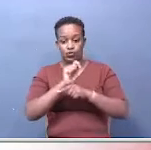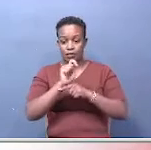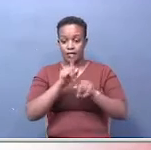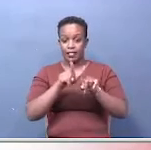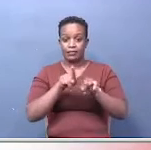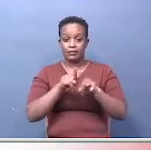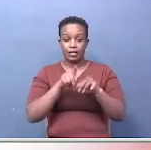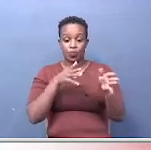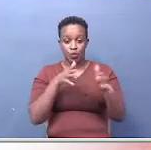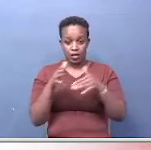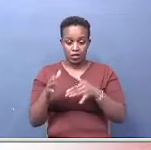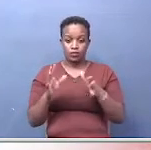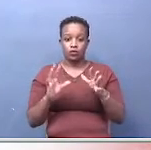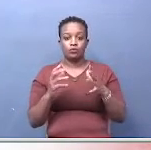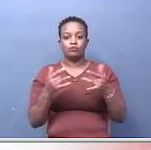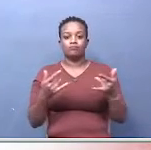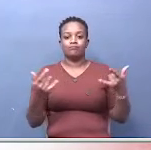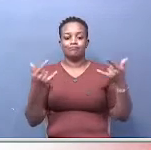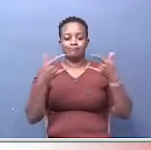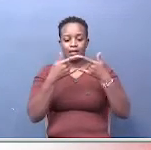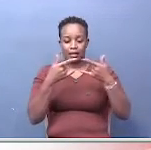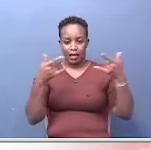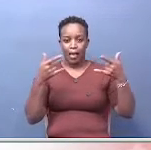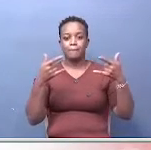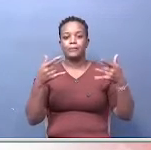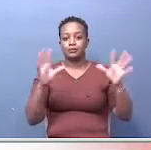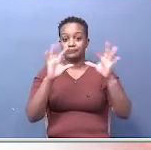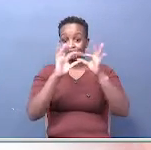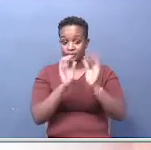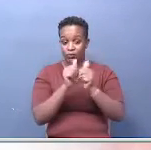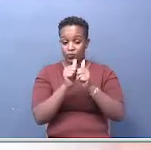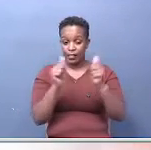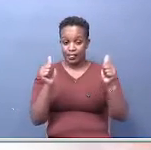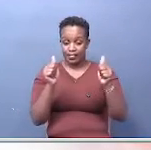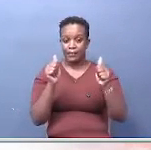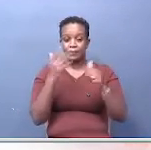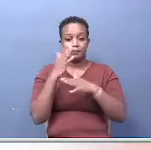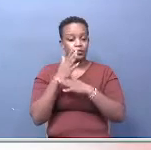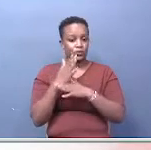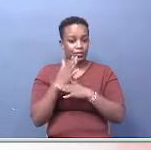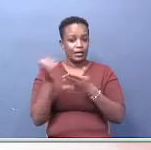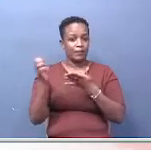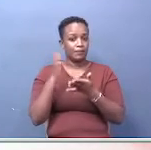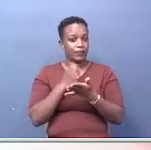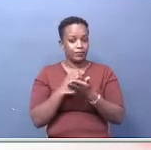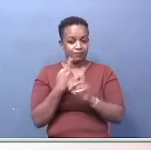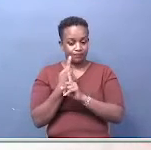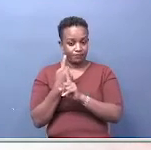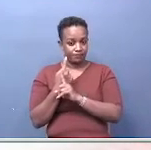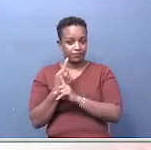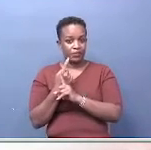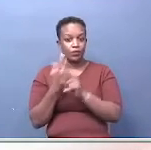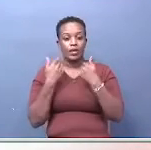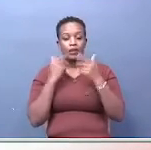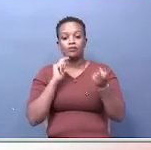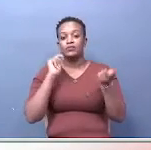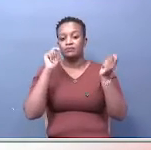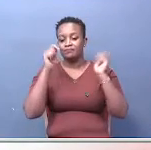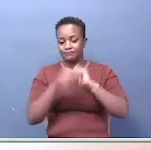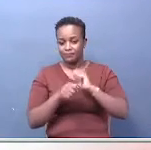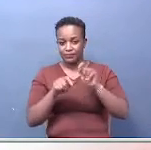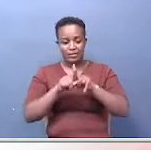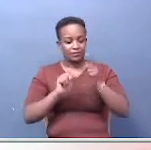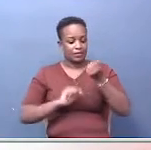of bridging the gap between education and employment. The program, dubbed Generation of Kenya, is set to transform and